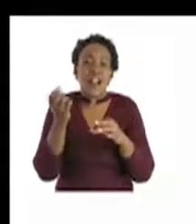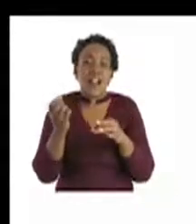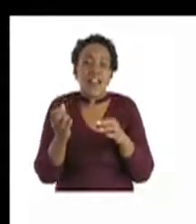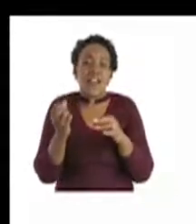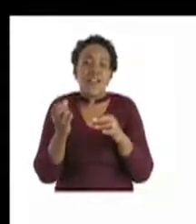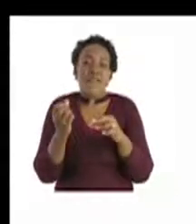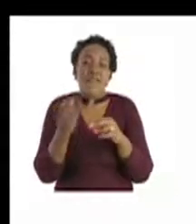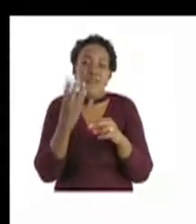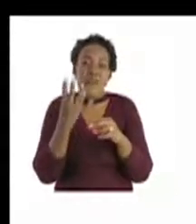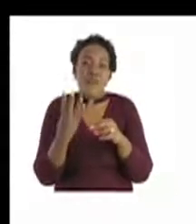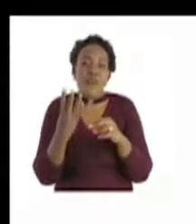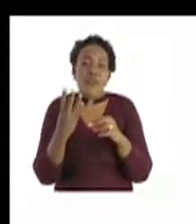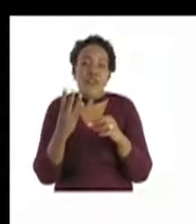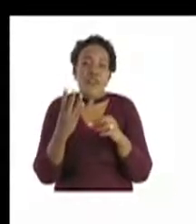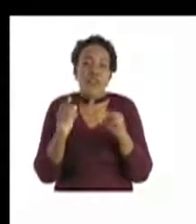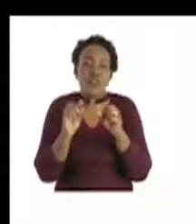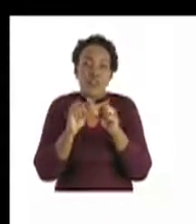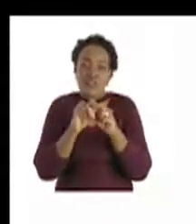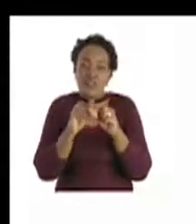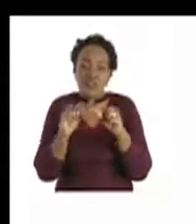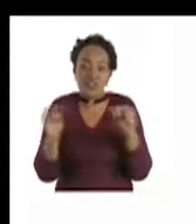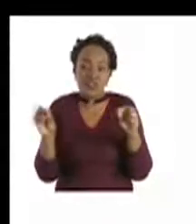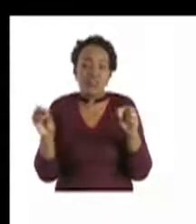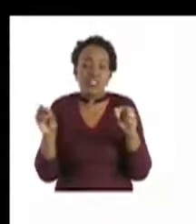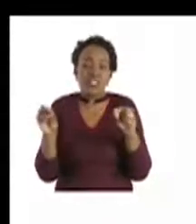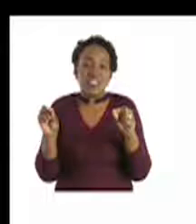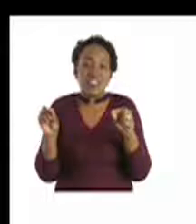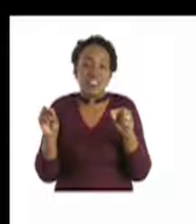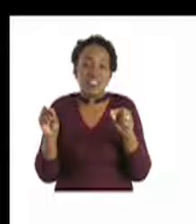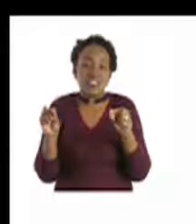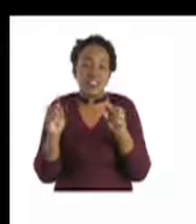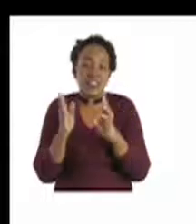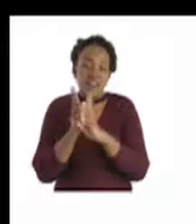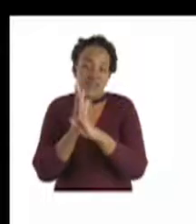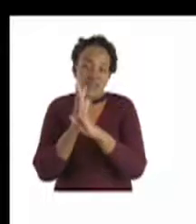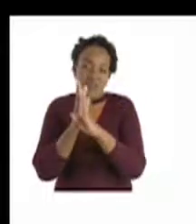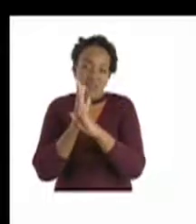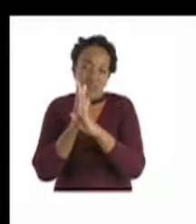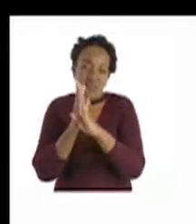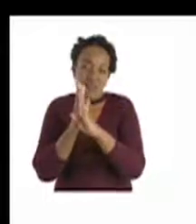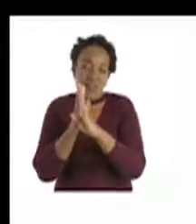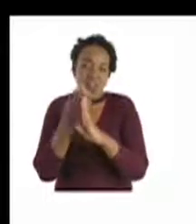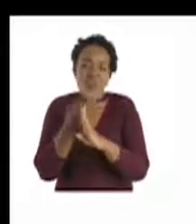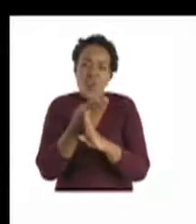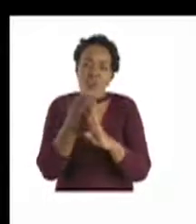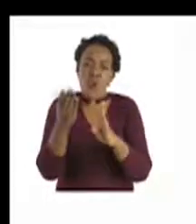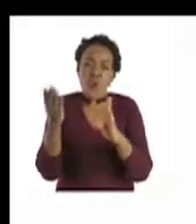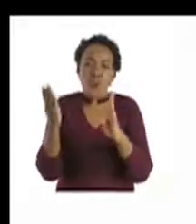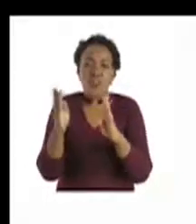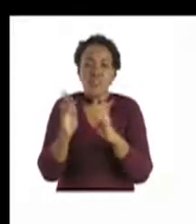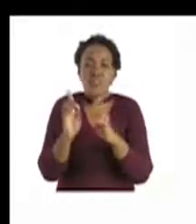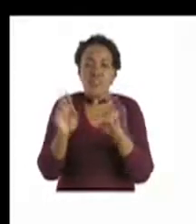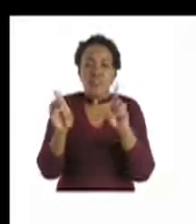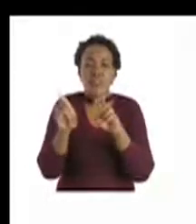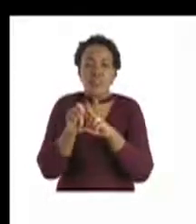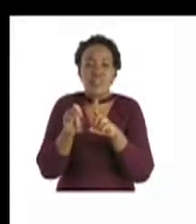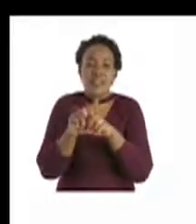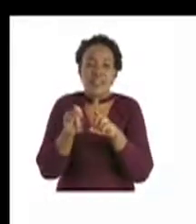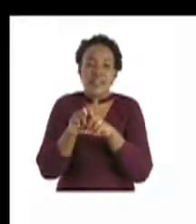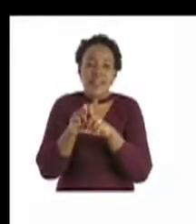have 4 straight sides. All my sides are the same